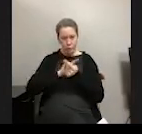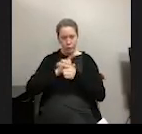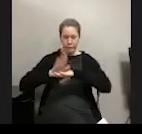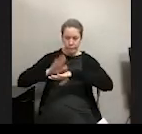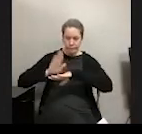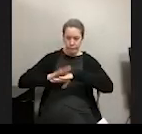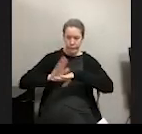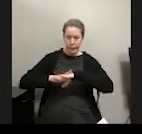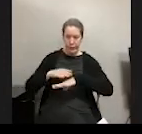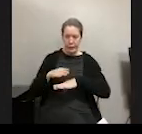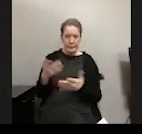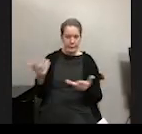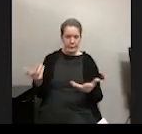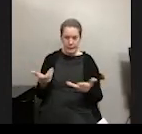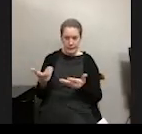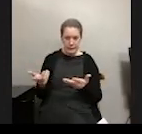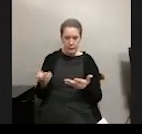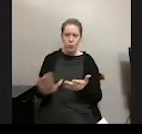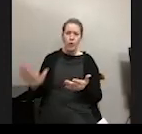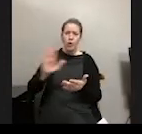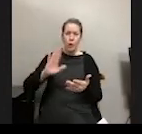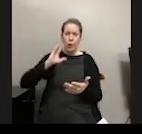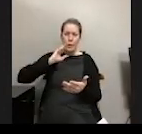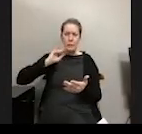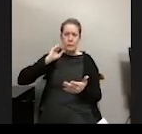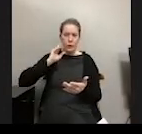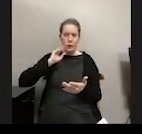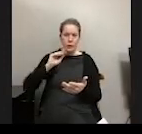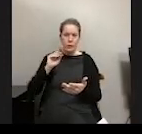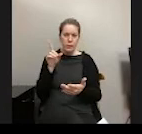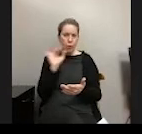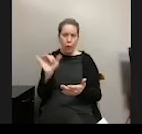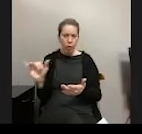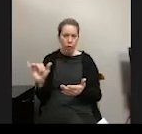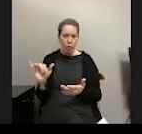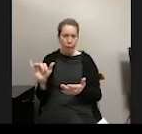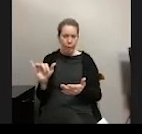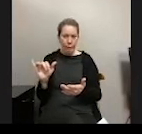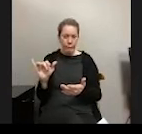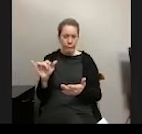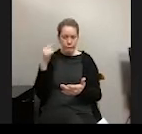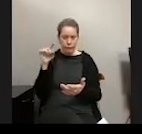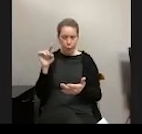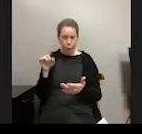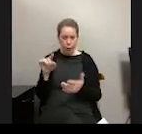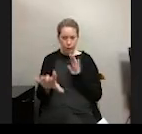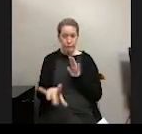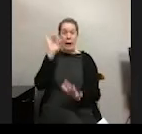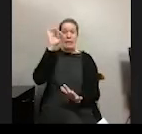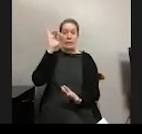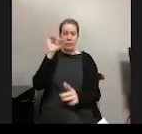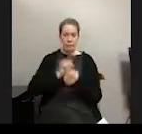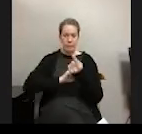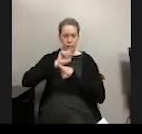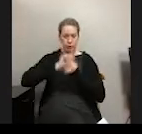Catherine, what have your experiences been like in terms of finding mentorship? How did you obtain them? Where did you go?